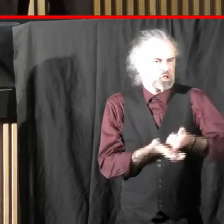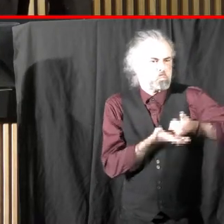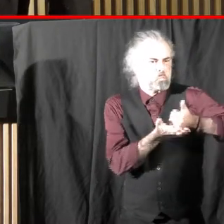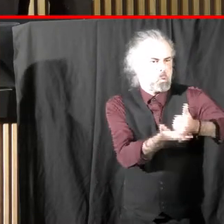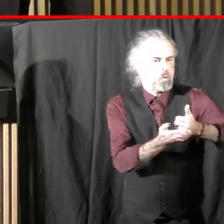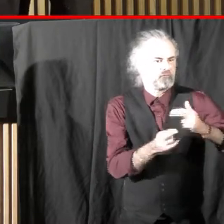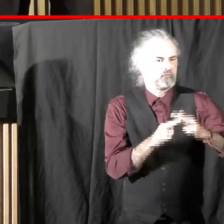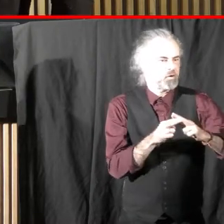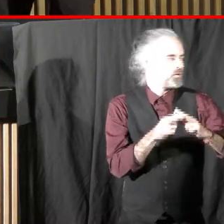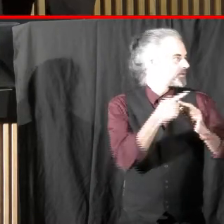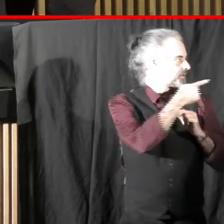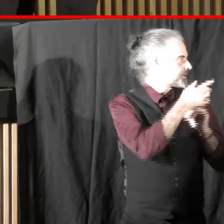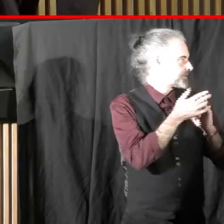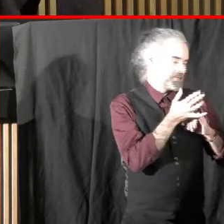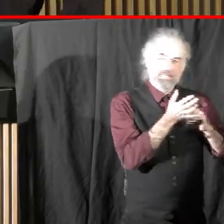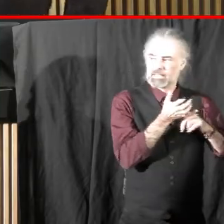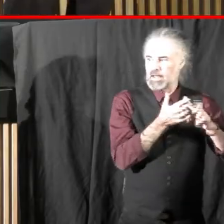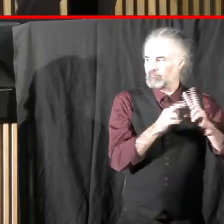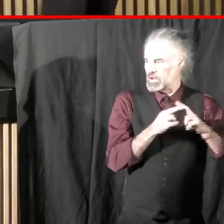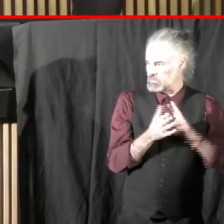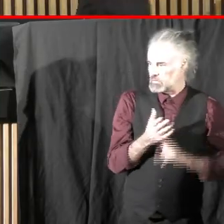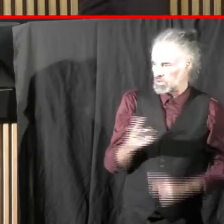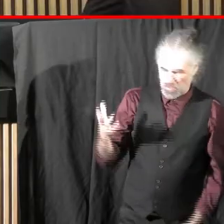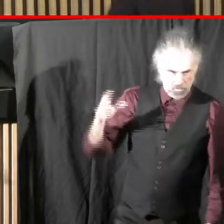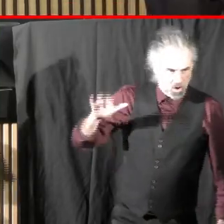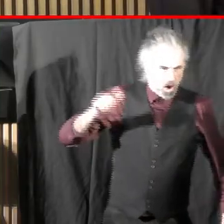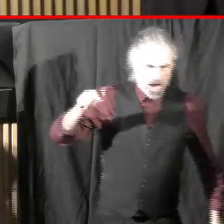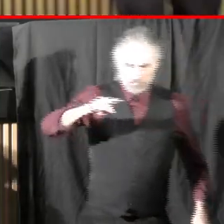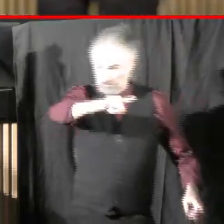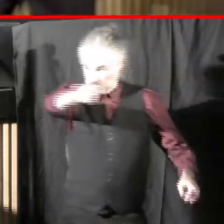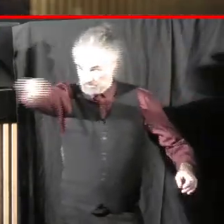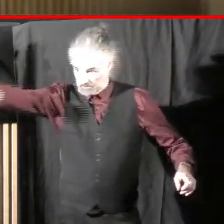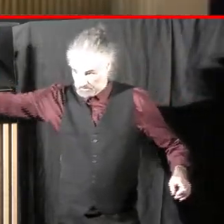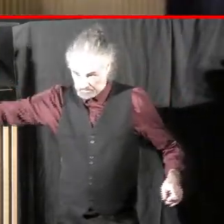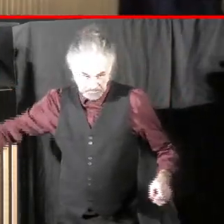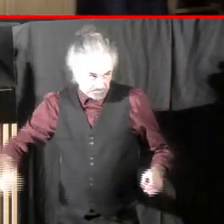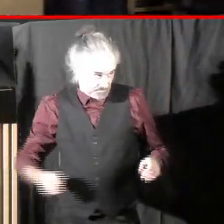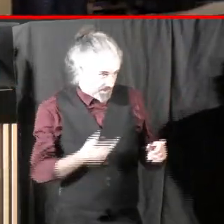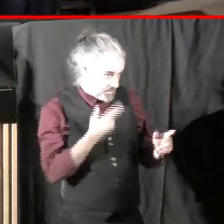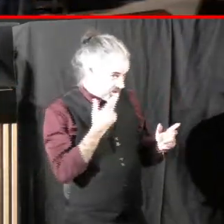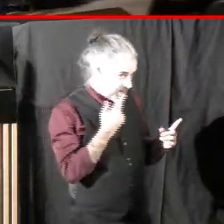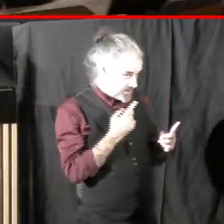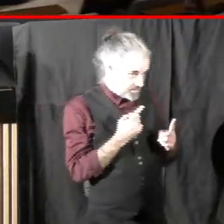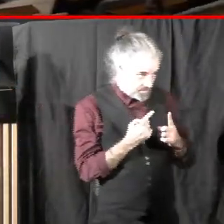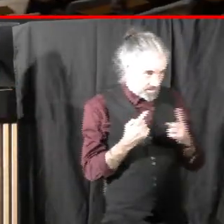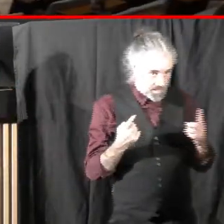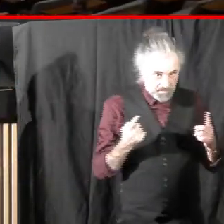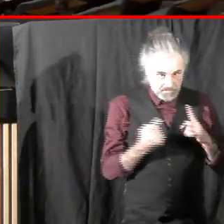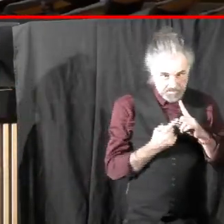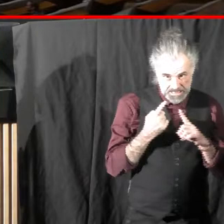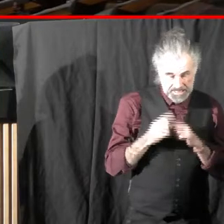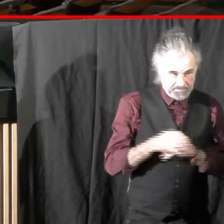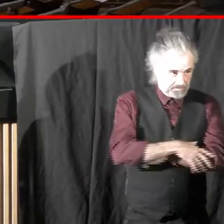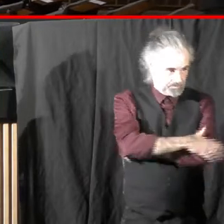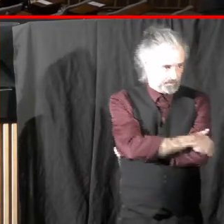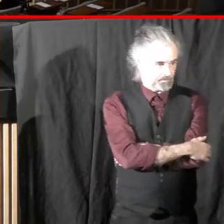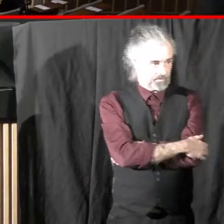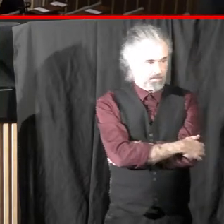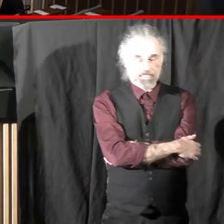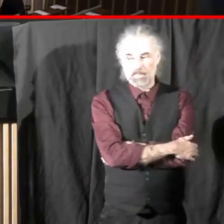it. Okay, we're going to have a town meeting. All right, we're going to have a town meeting.